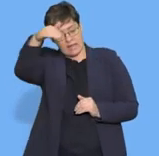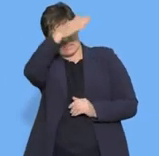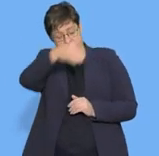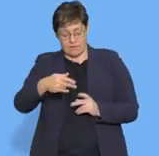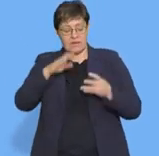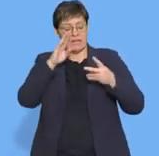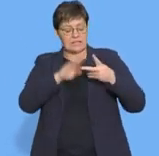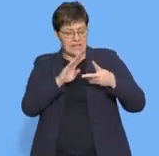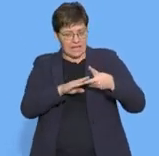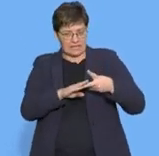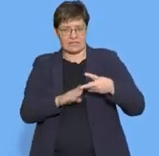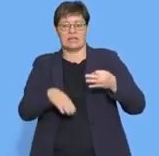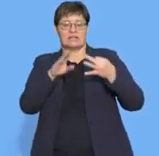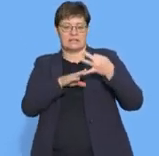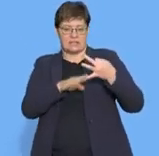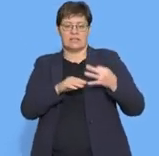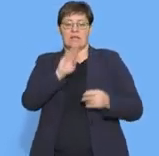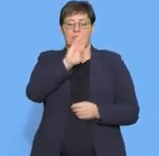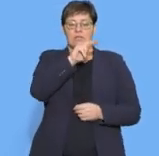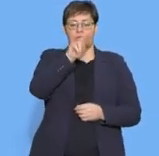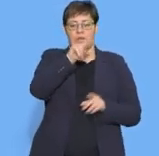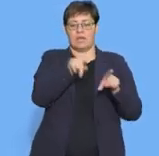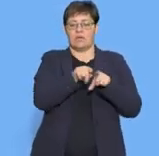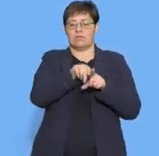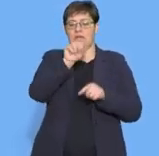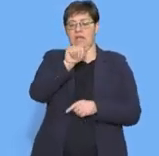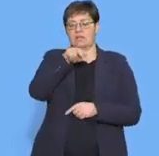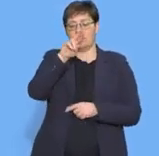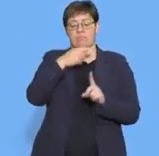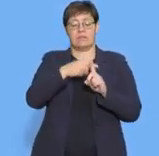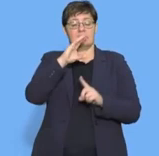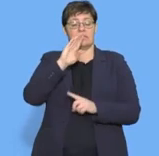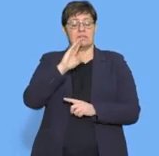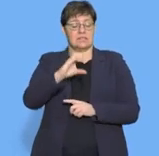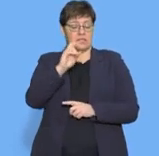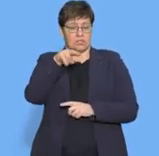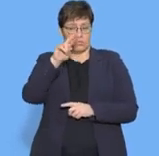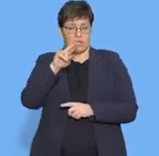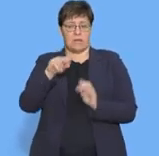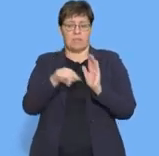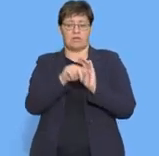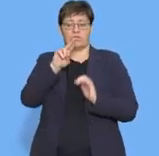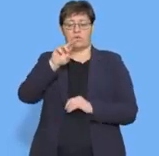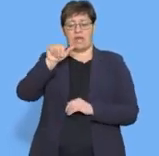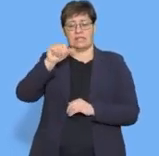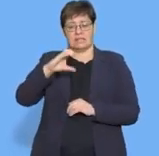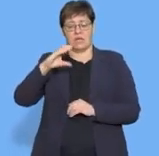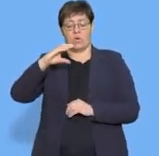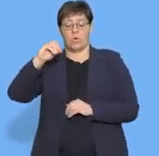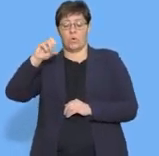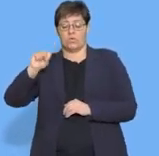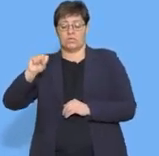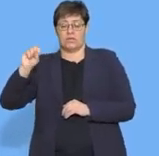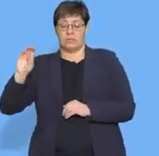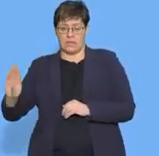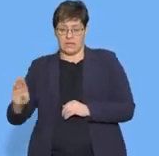can prove the second version. B squared is equal to A squared plus C squared minus 2AC cos B. And similarly, if we move